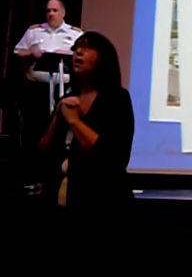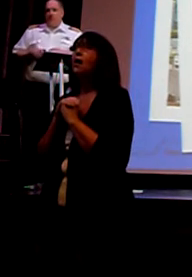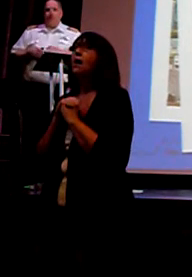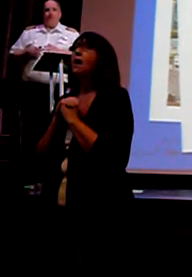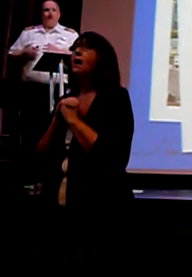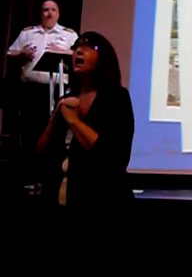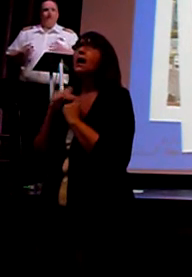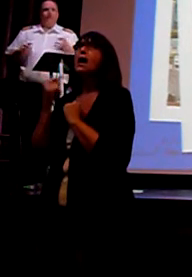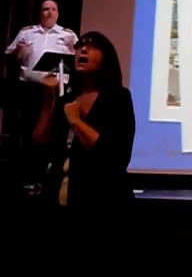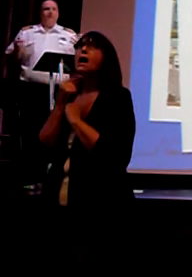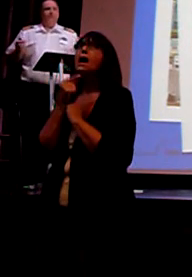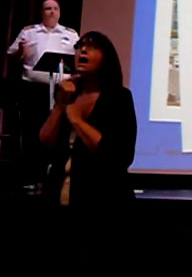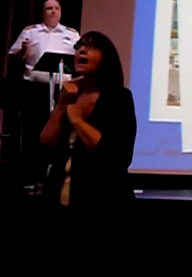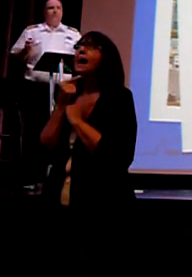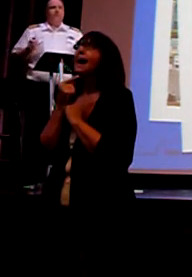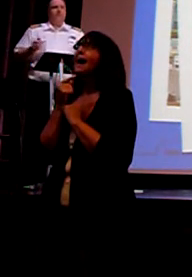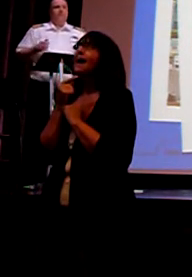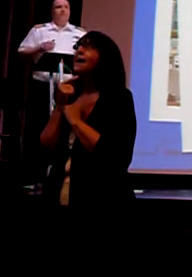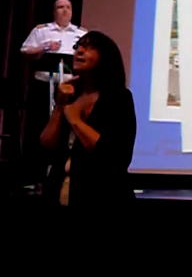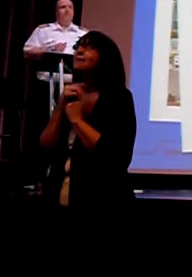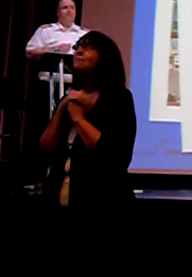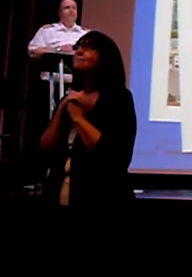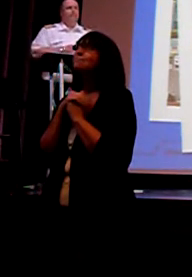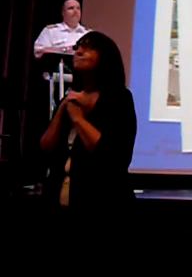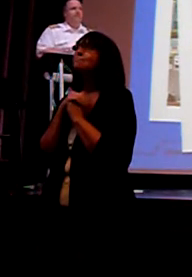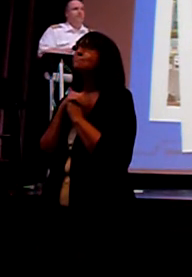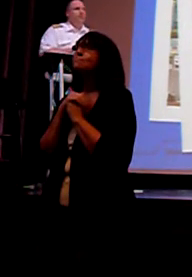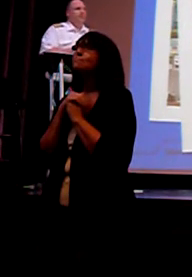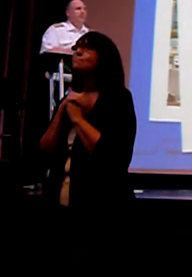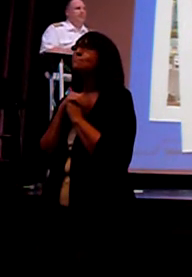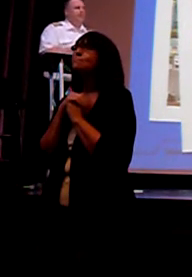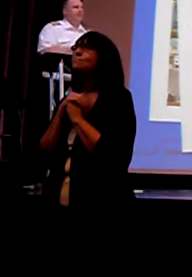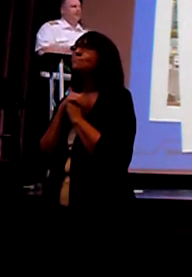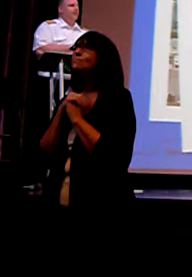This is one of the famous